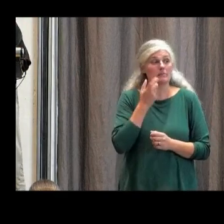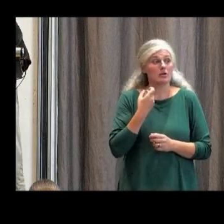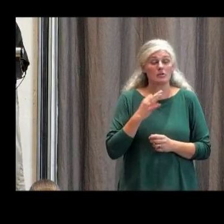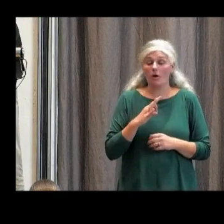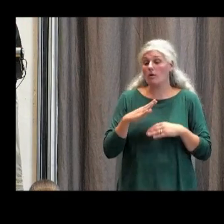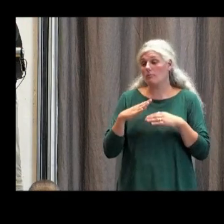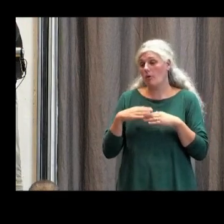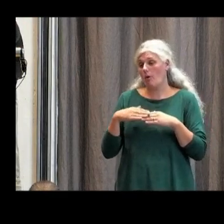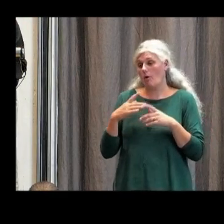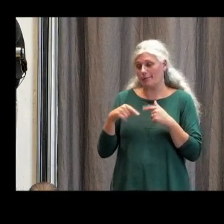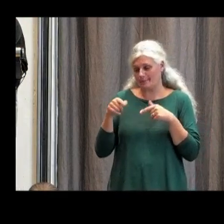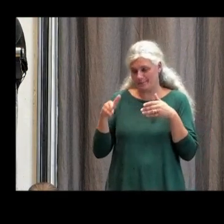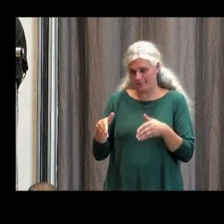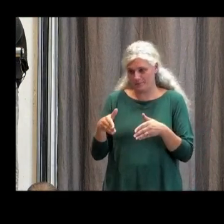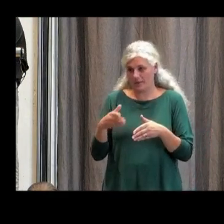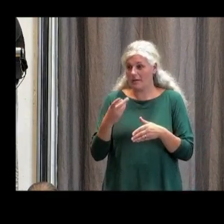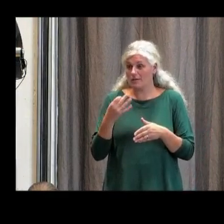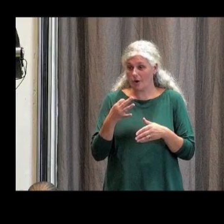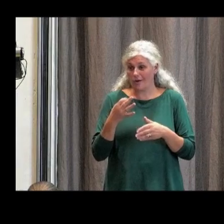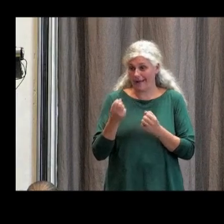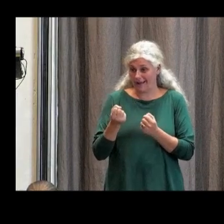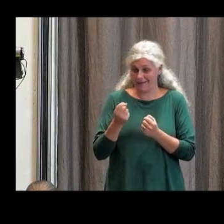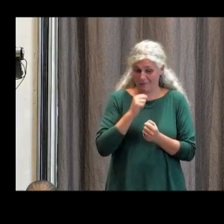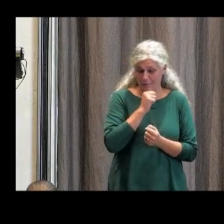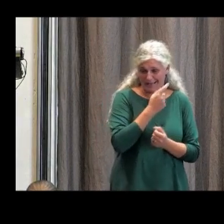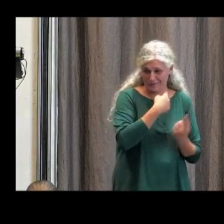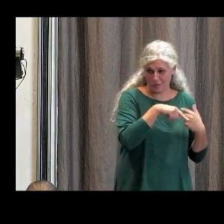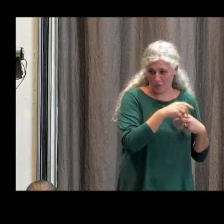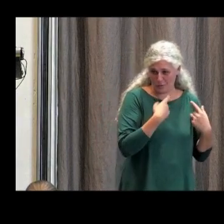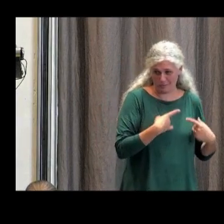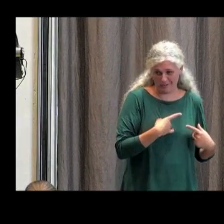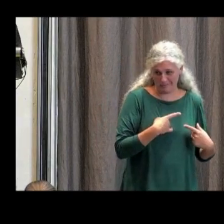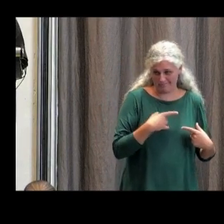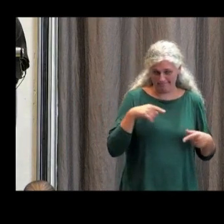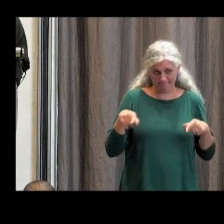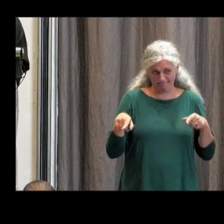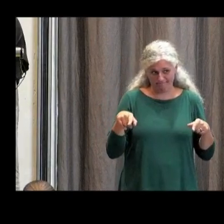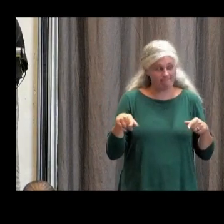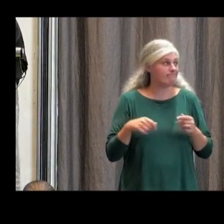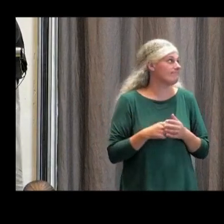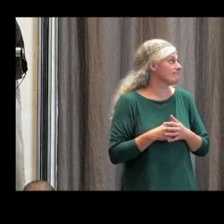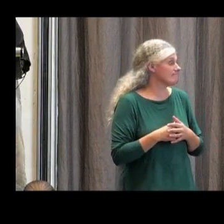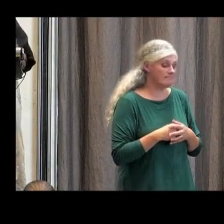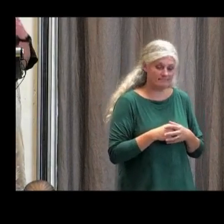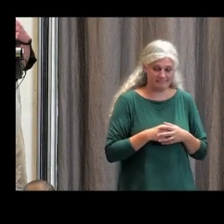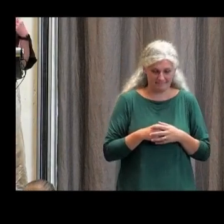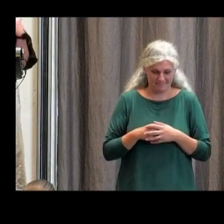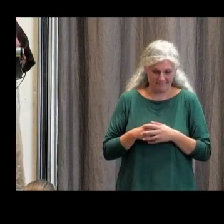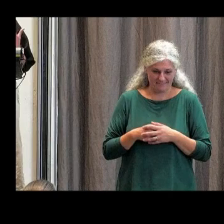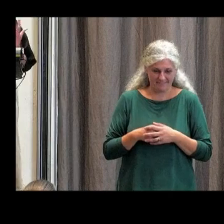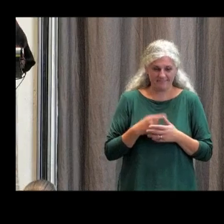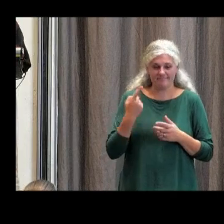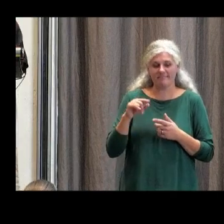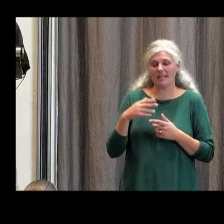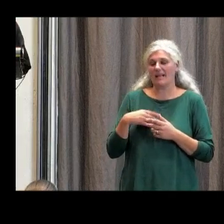bit. What do dogs have that we don't as humans? Well, their olfactory receptor